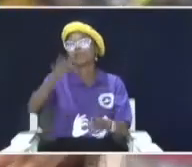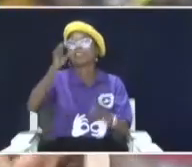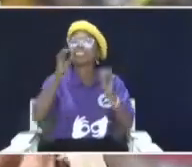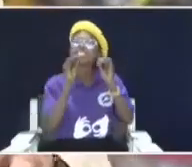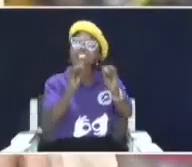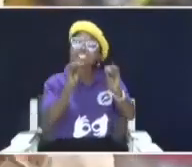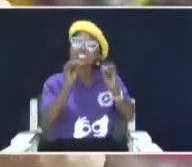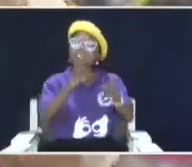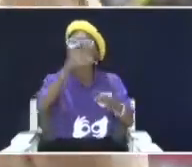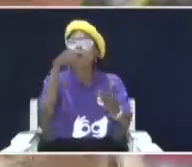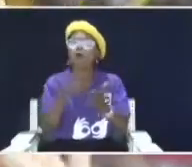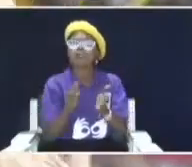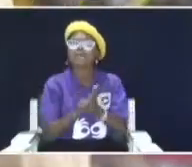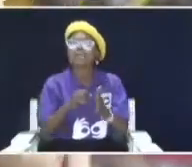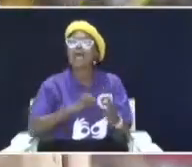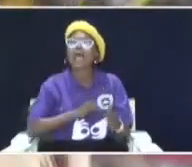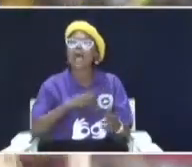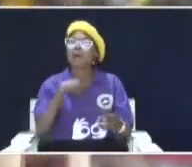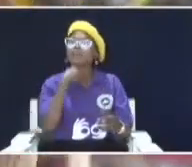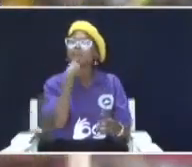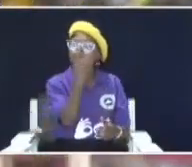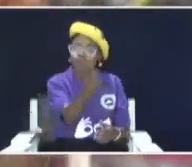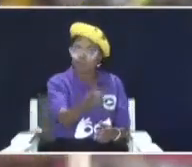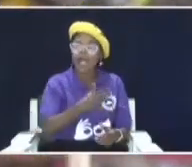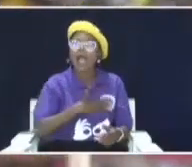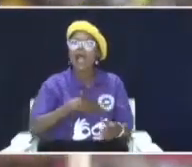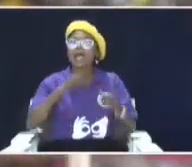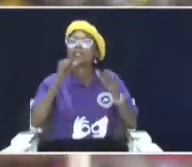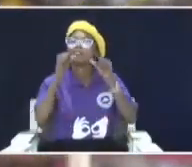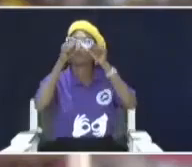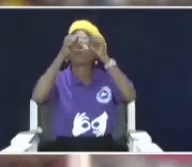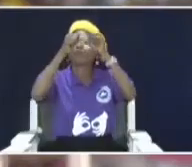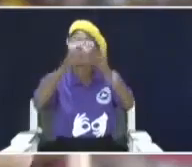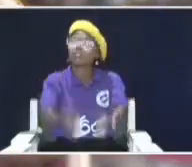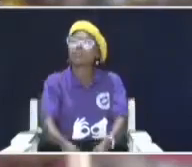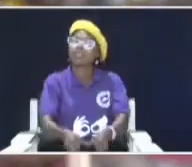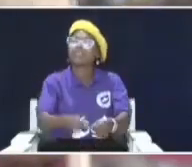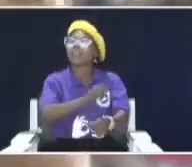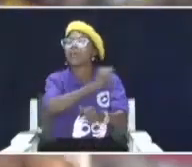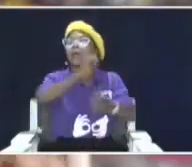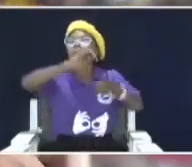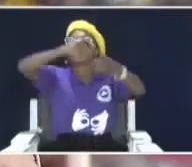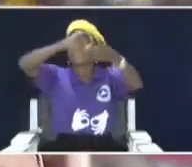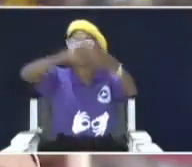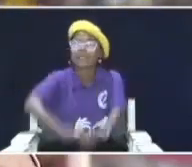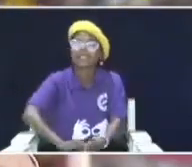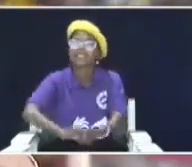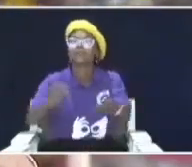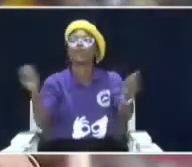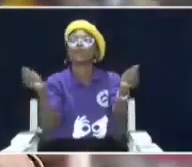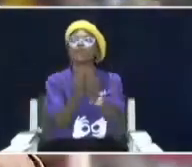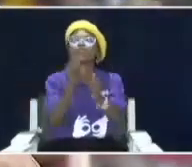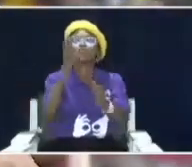I've commanded. And then I will remain in partnership with you till the end of the earth.